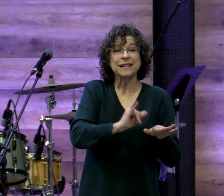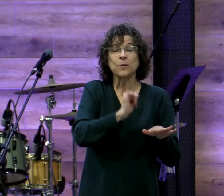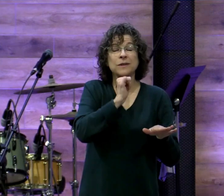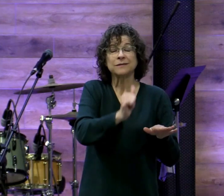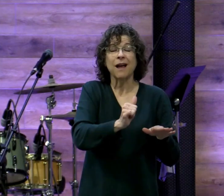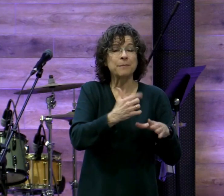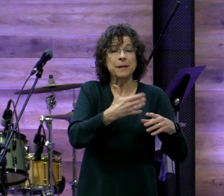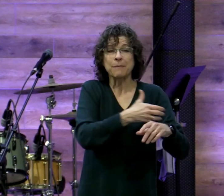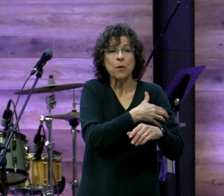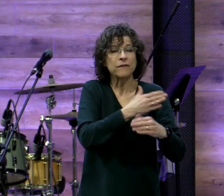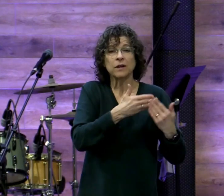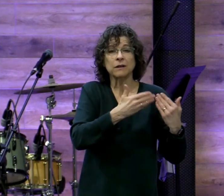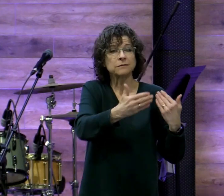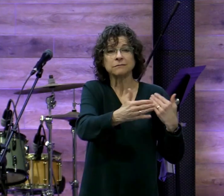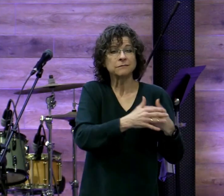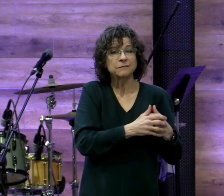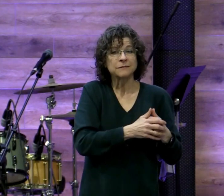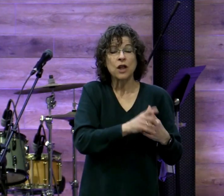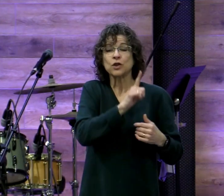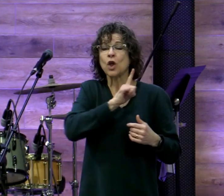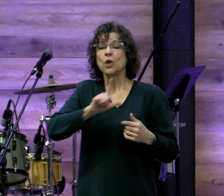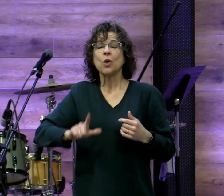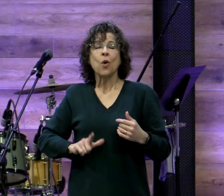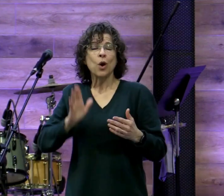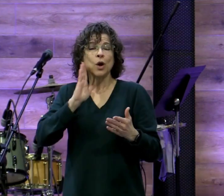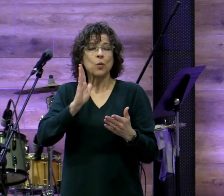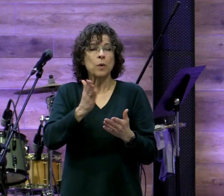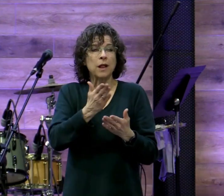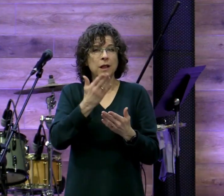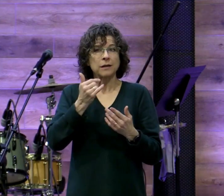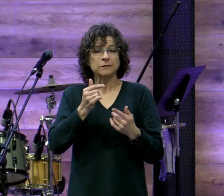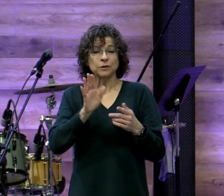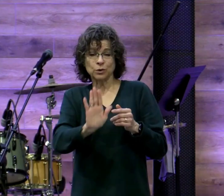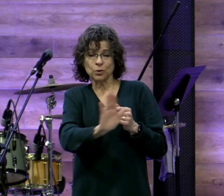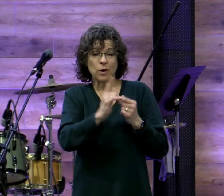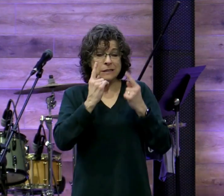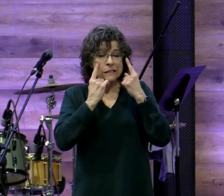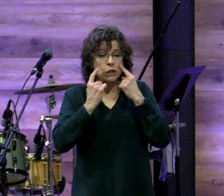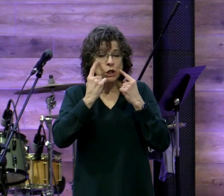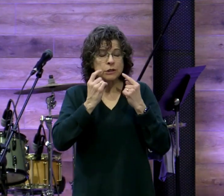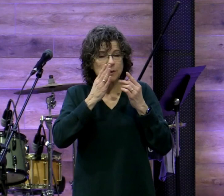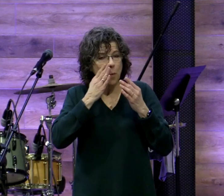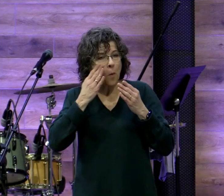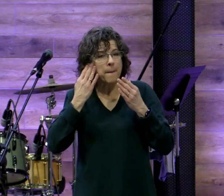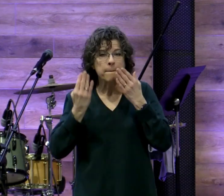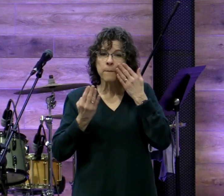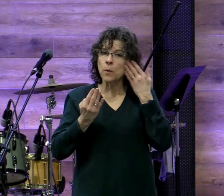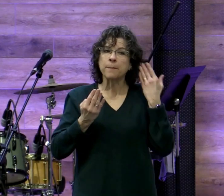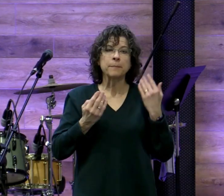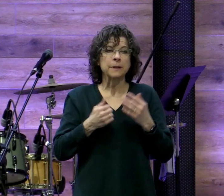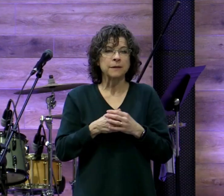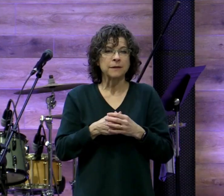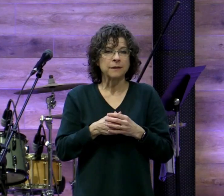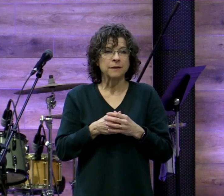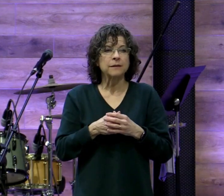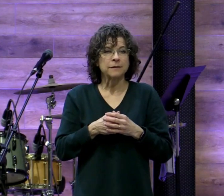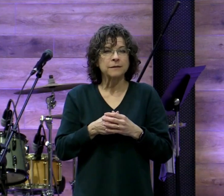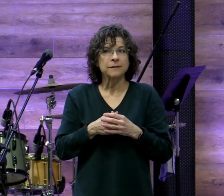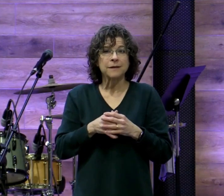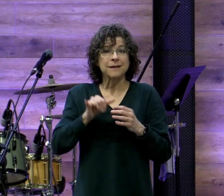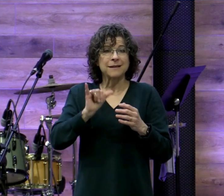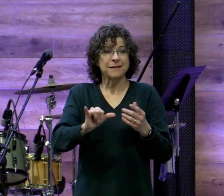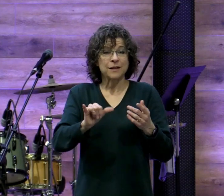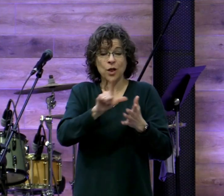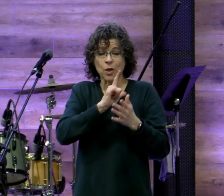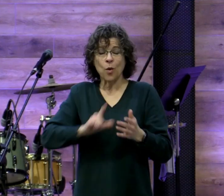wipe away tears from all faces, and the reproach of his people he will take away from all the earth, for the